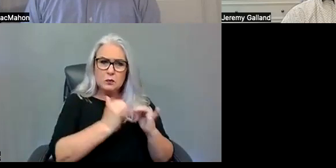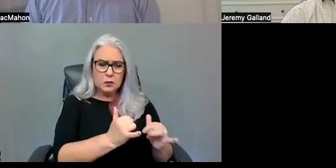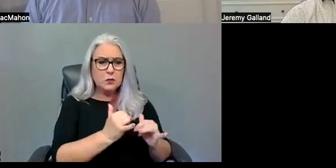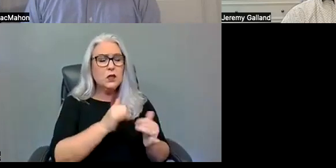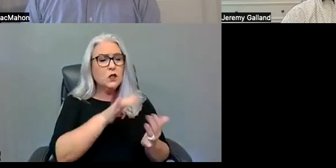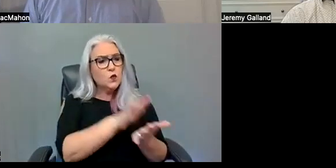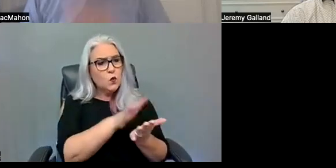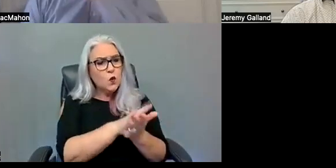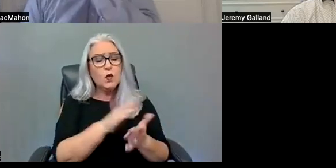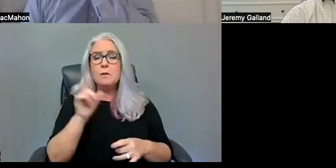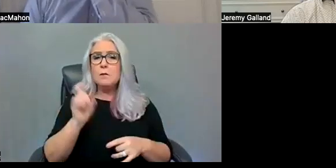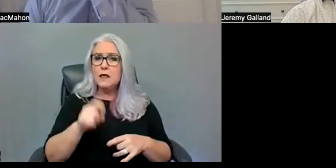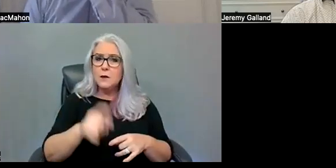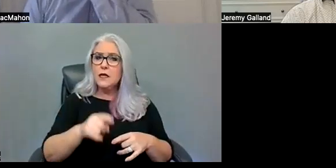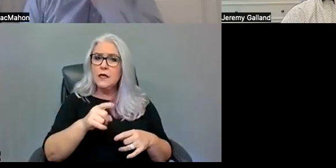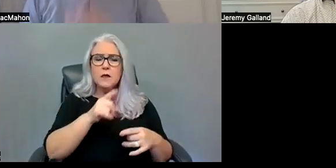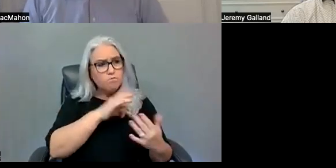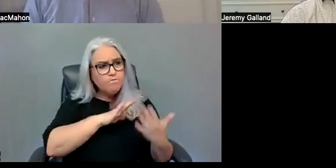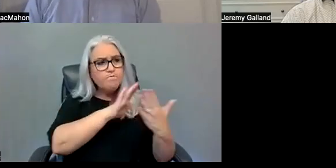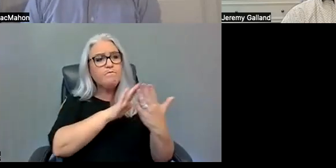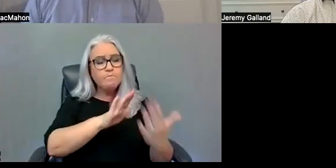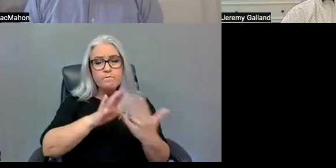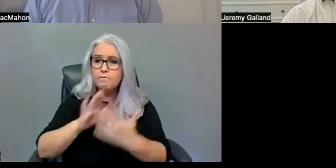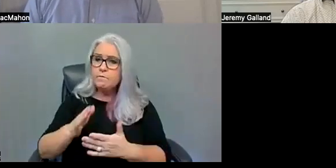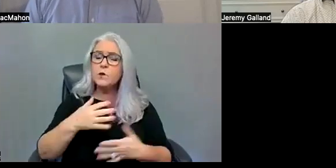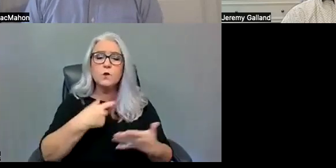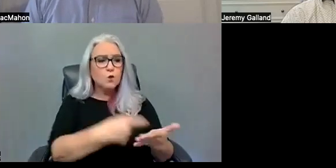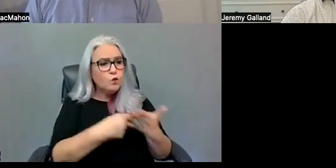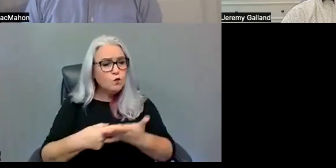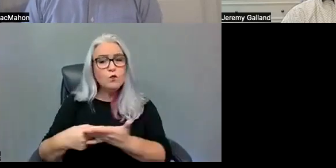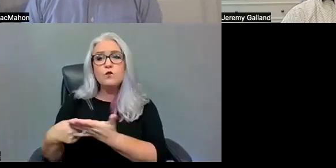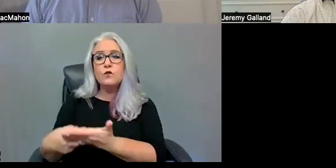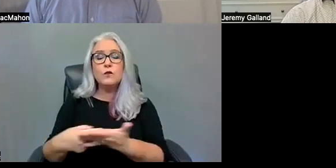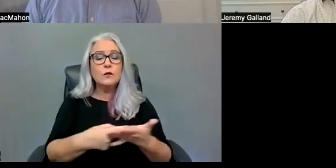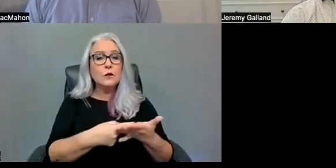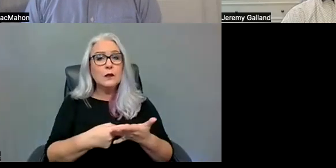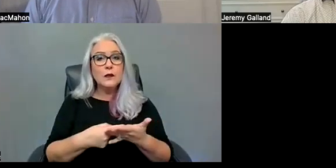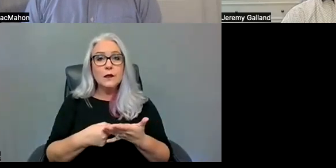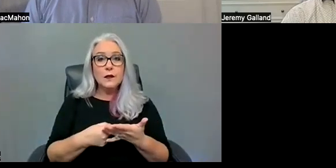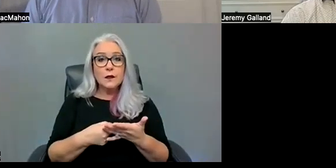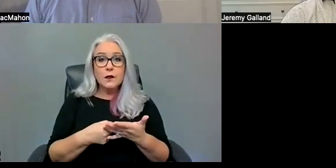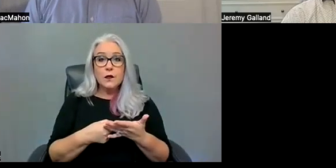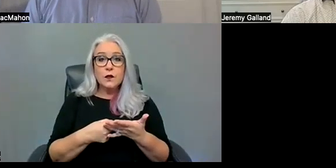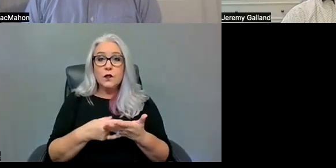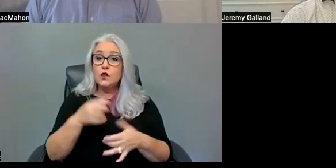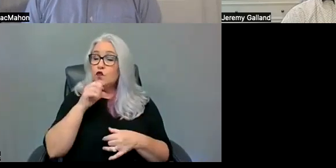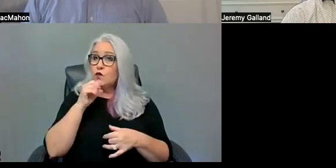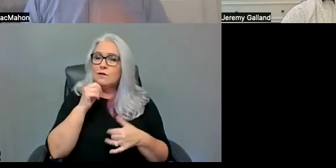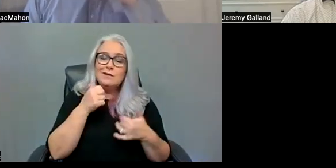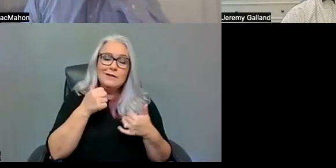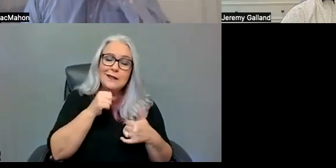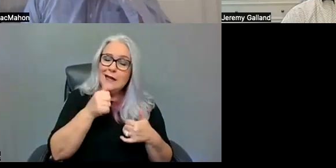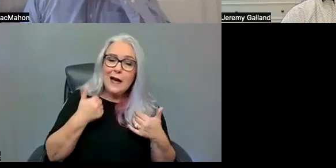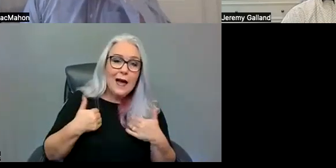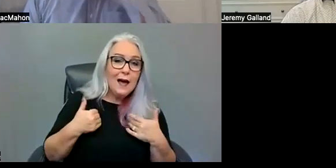is addressed, but also where we can try to not have the isms be happening to